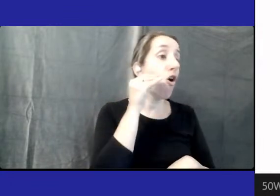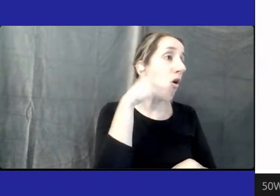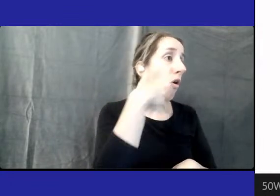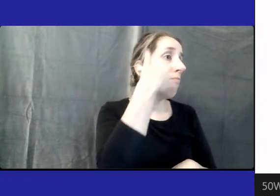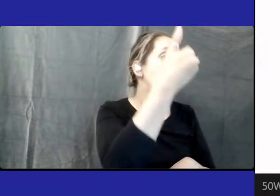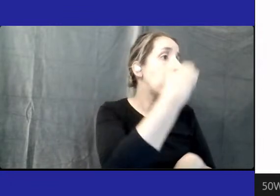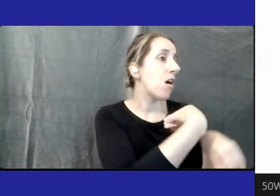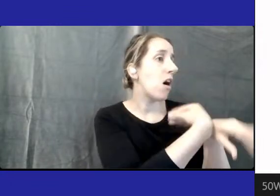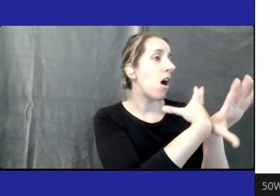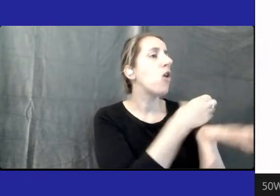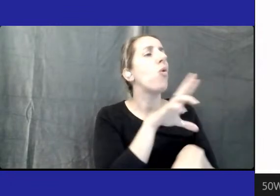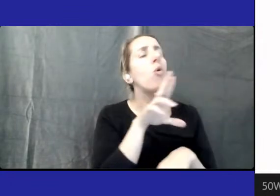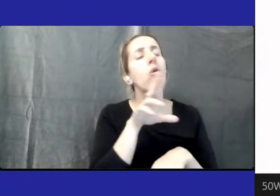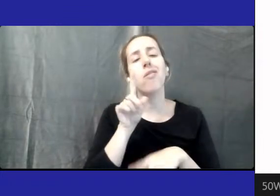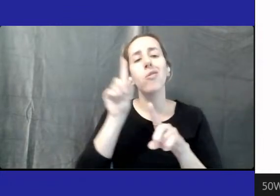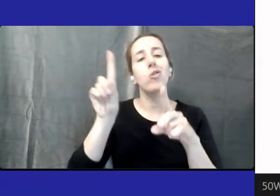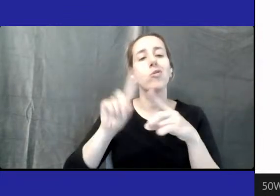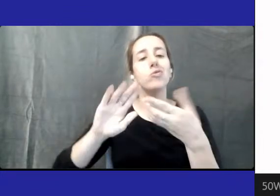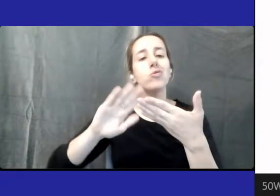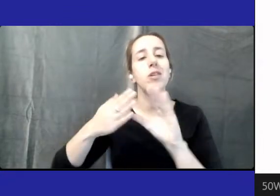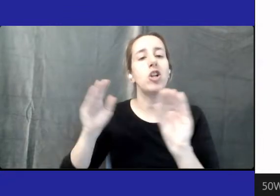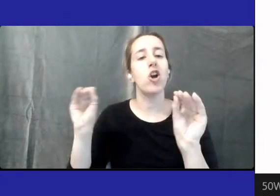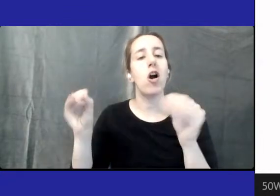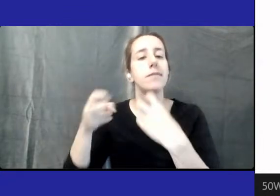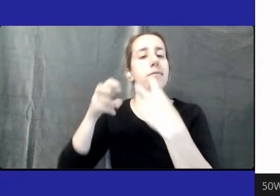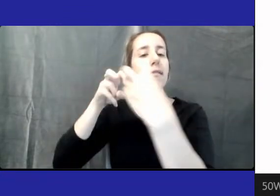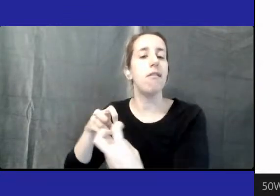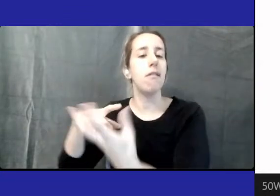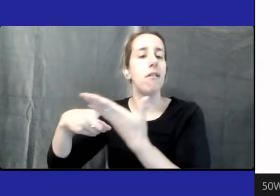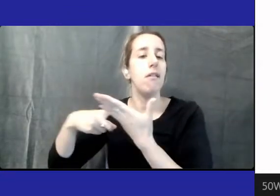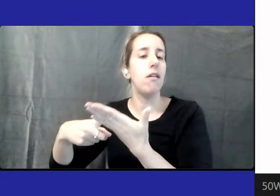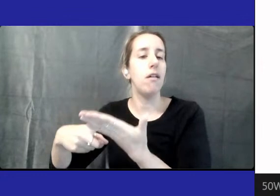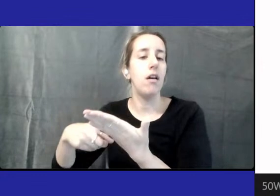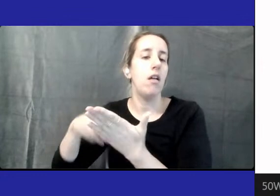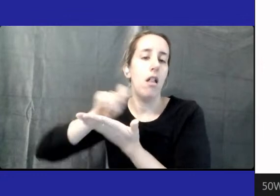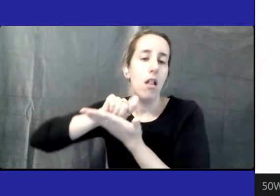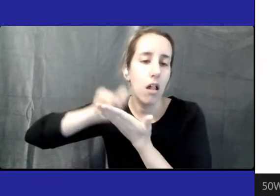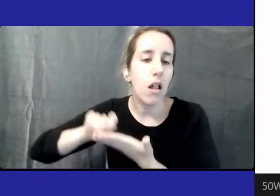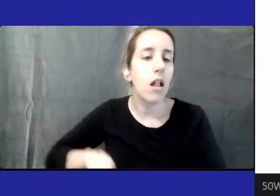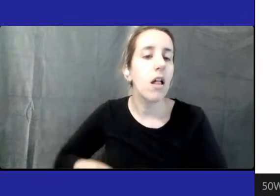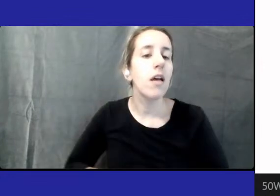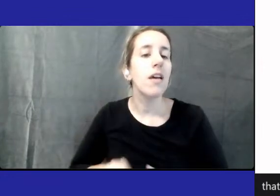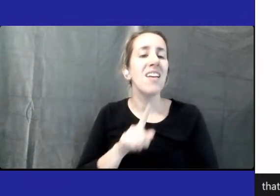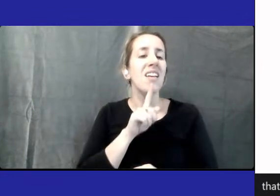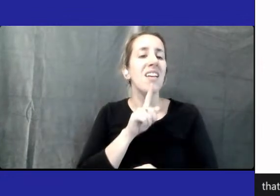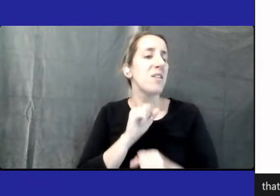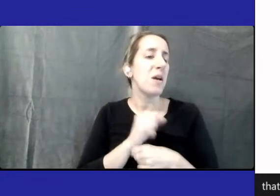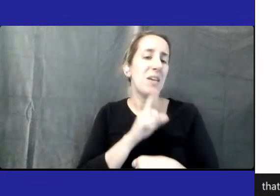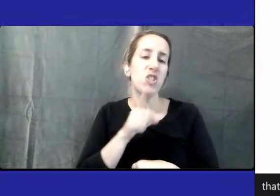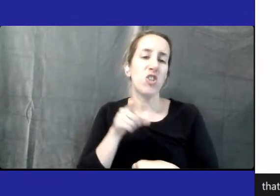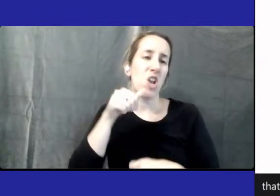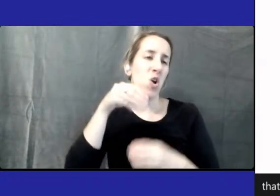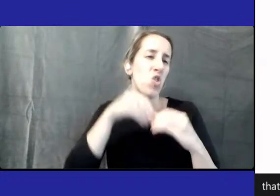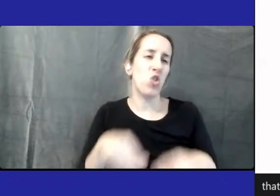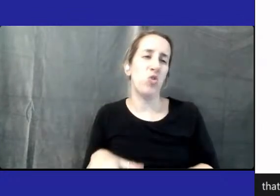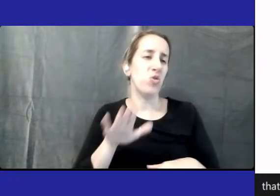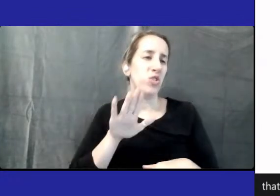to maximize the individuals who don't lose their coverage, their medical coverage.